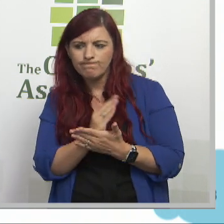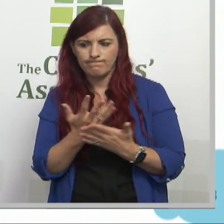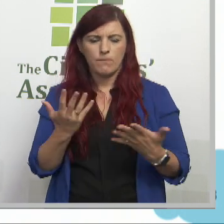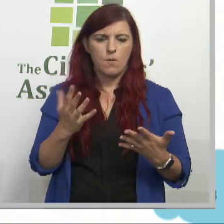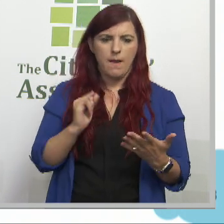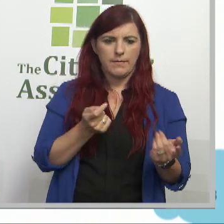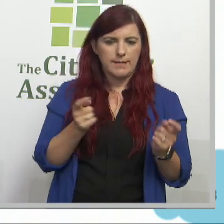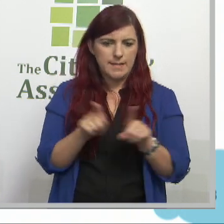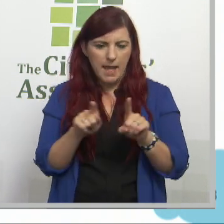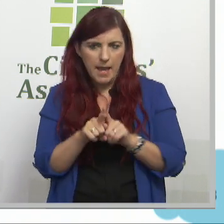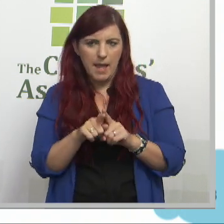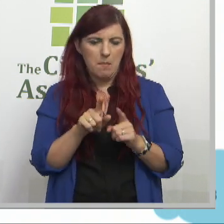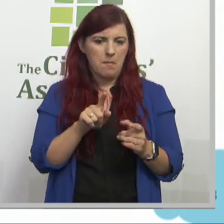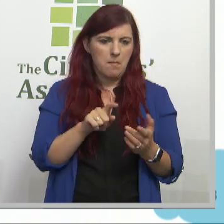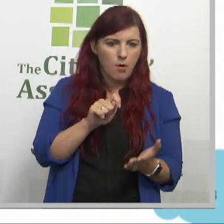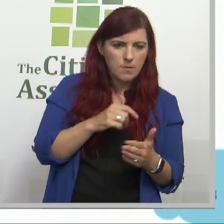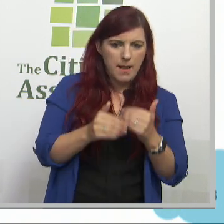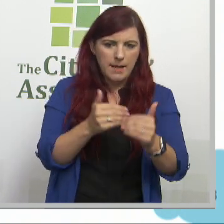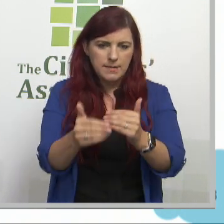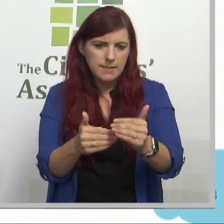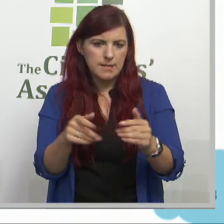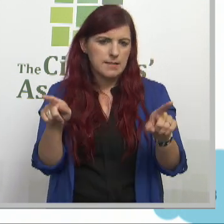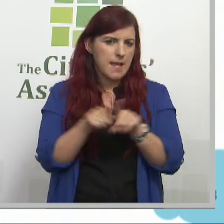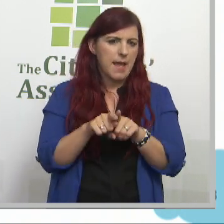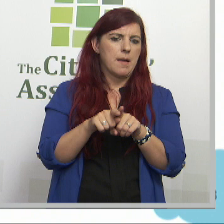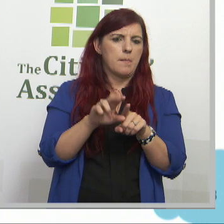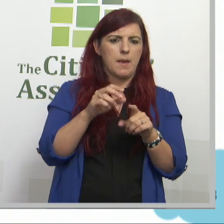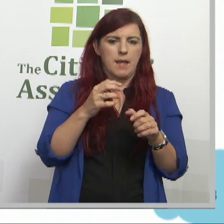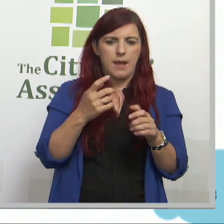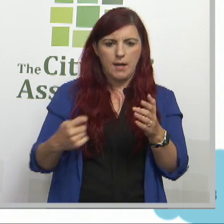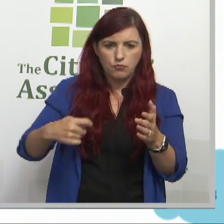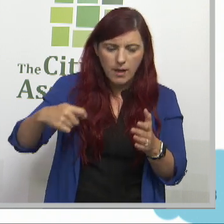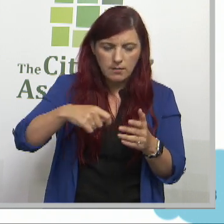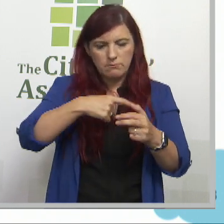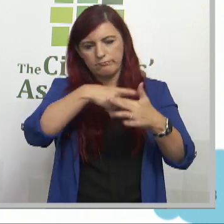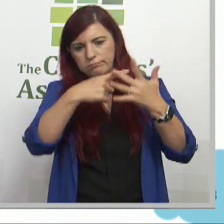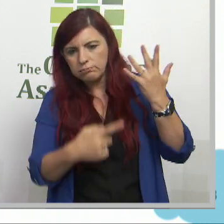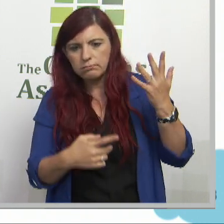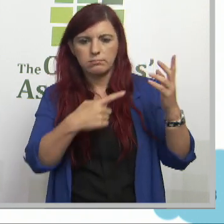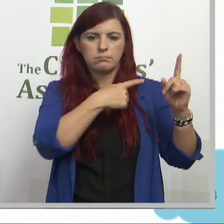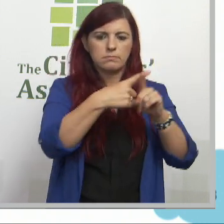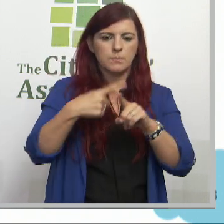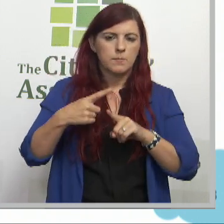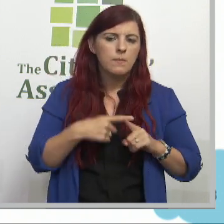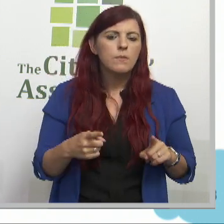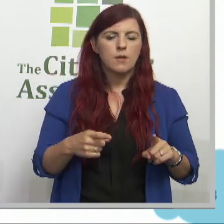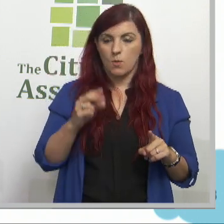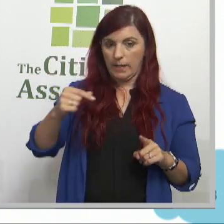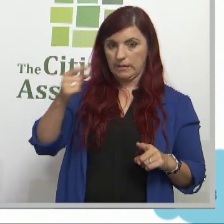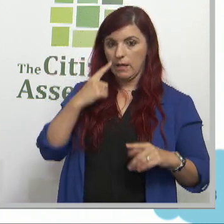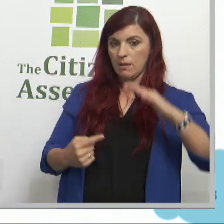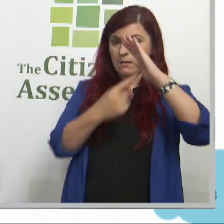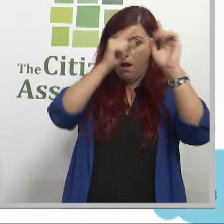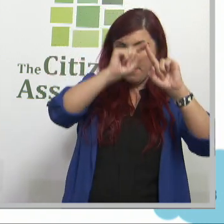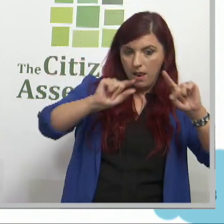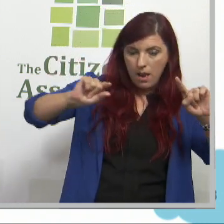budget balance, having the same growth rates, the same interest rates, the uncertainty around what will happen is much greater. And you can see the top line there, which